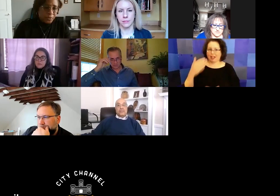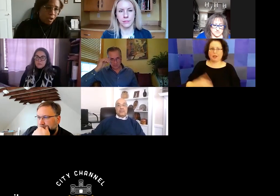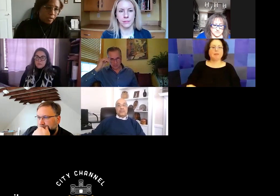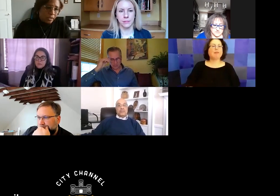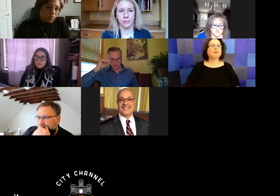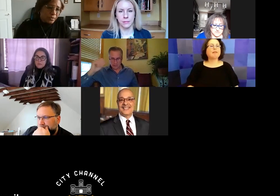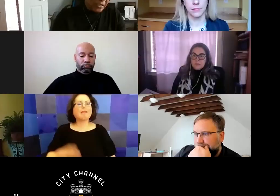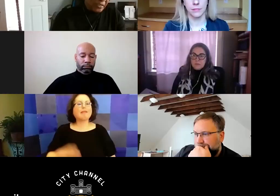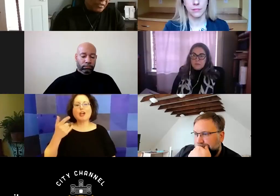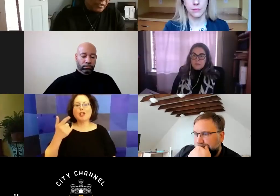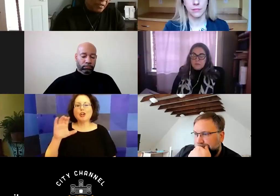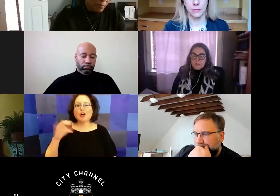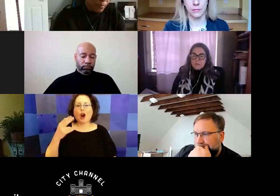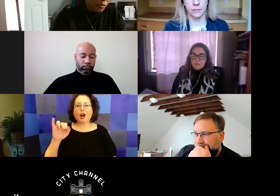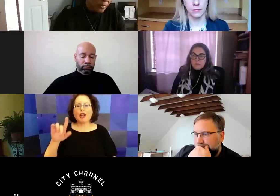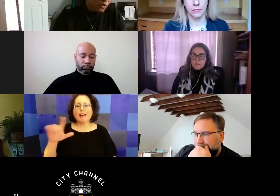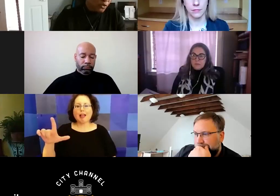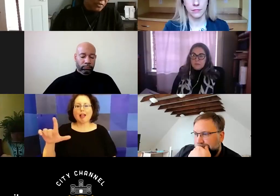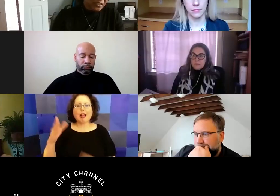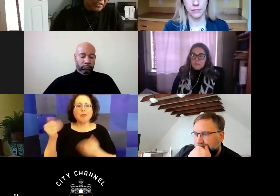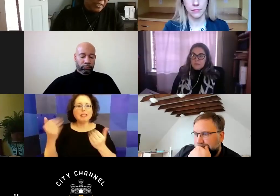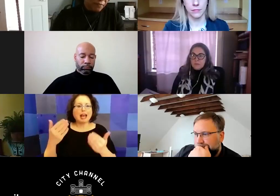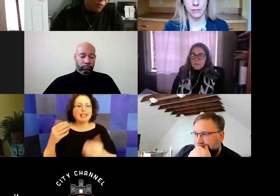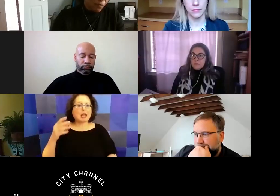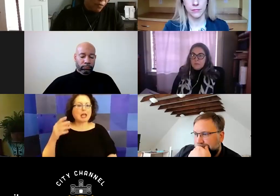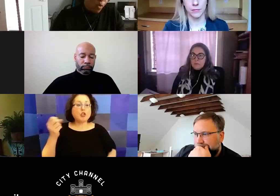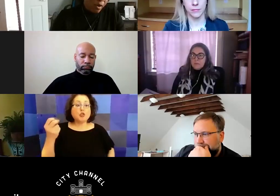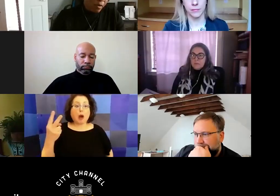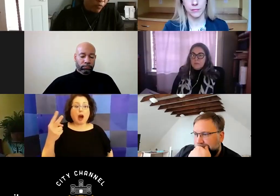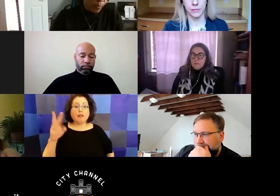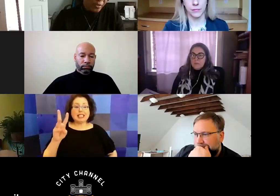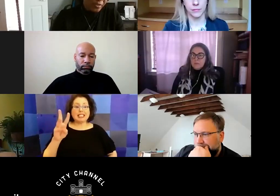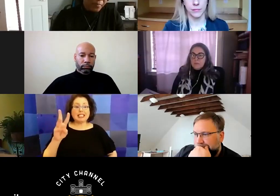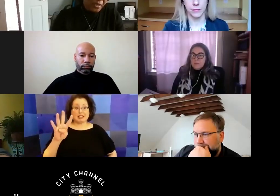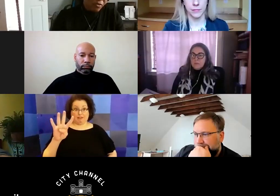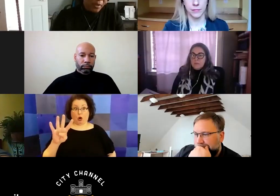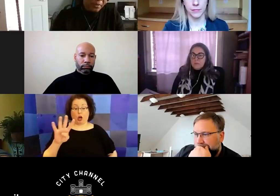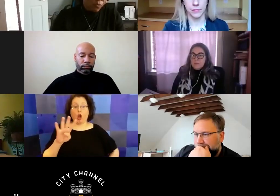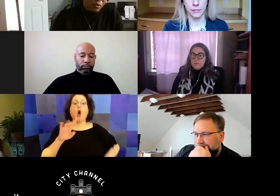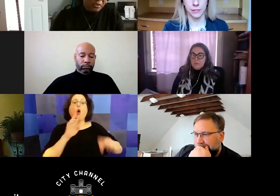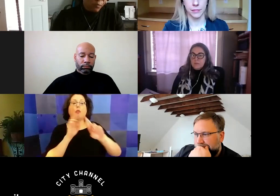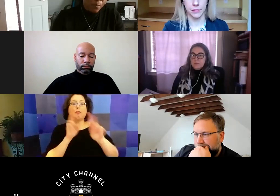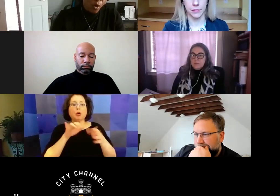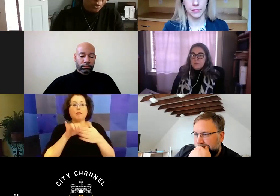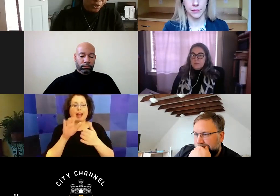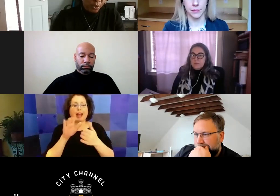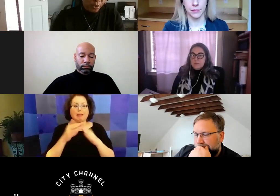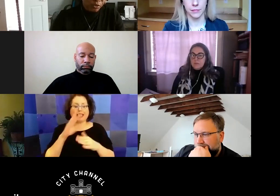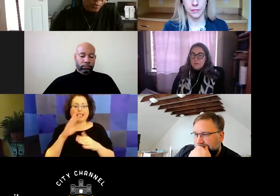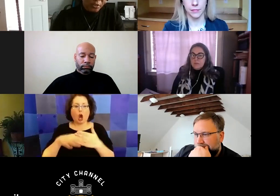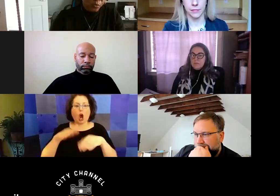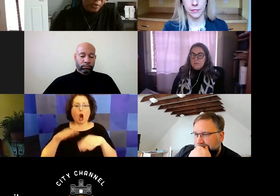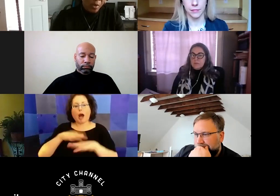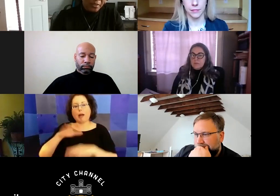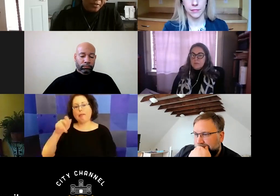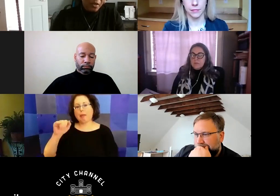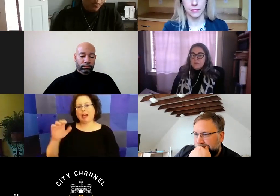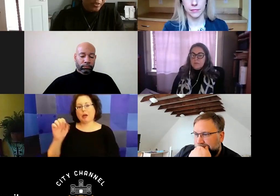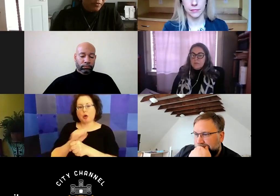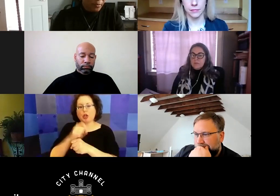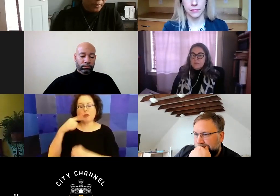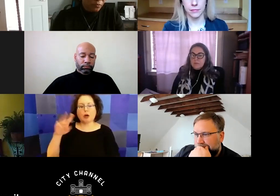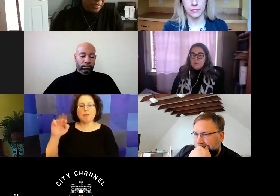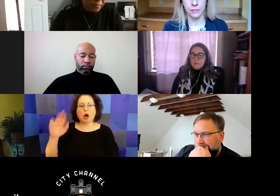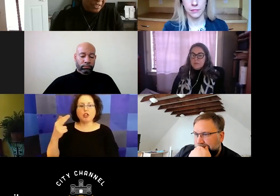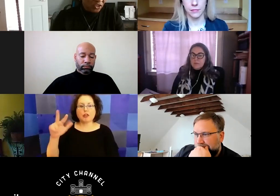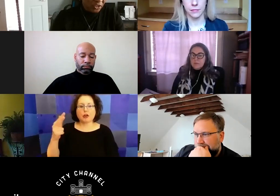Councilman Coghill presents Bill Number 1264, Report of the Committee on Public Works for March 3rd, 2021, with